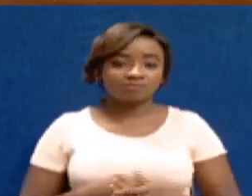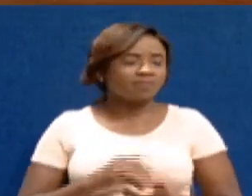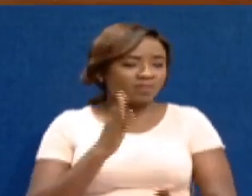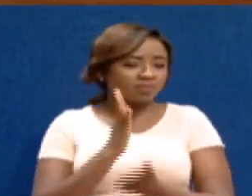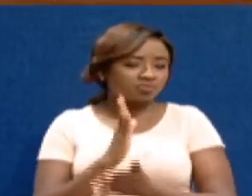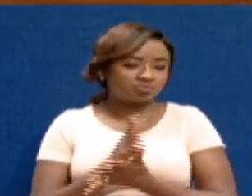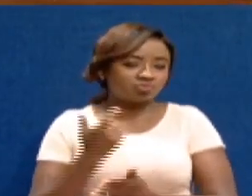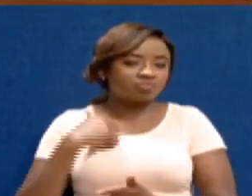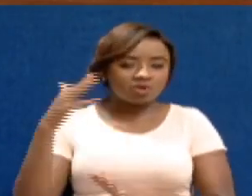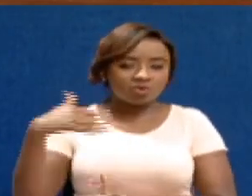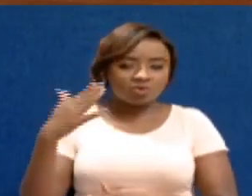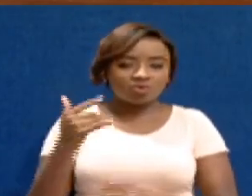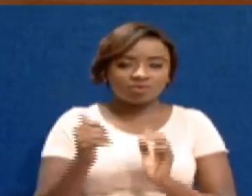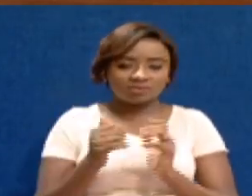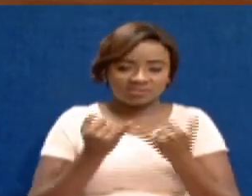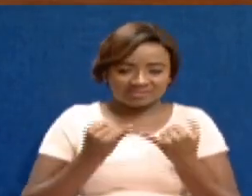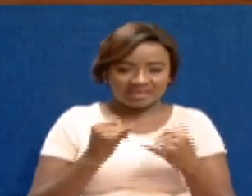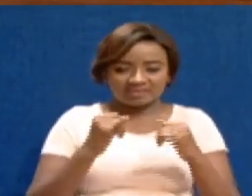exactly, that's why we haven't gone to a no campaign.